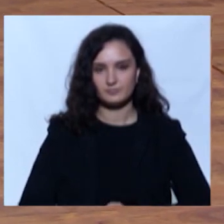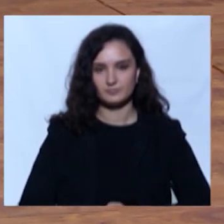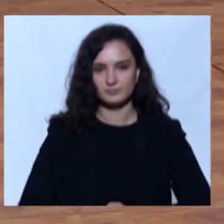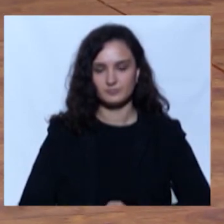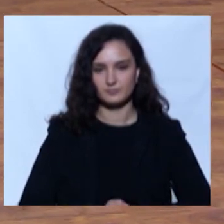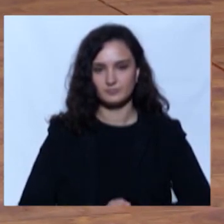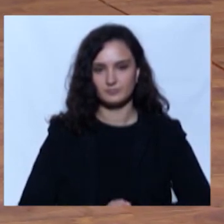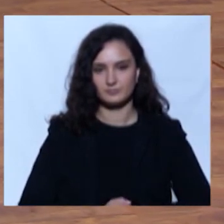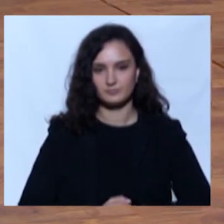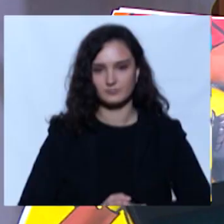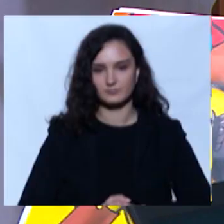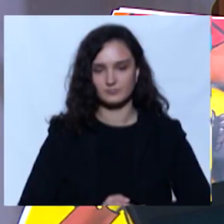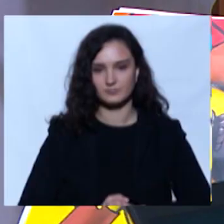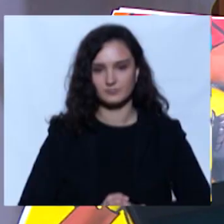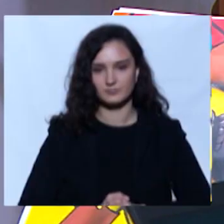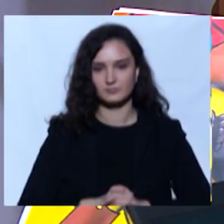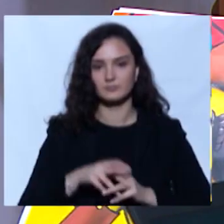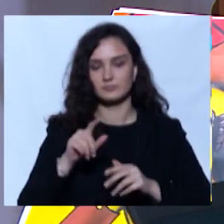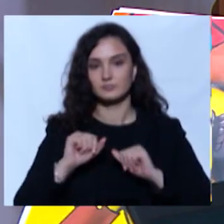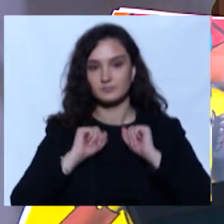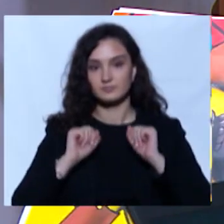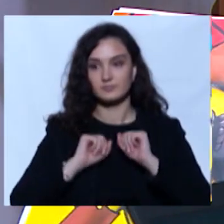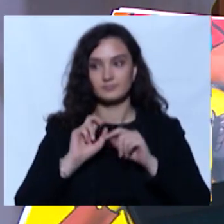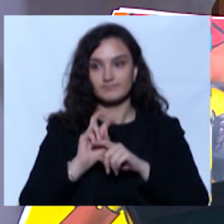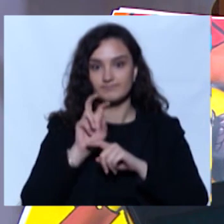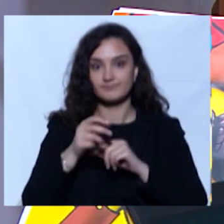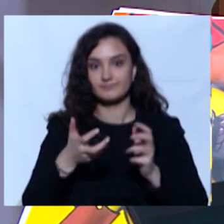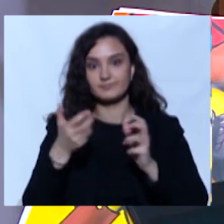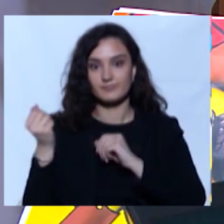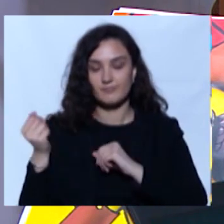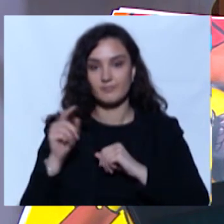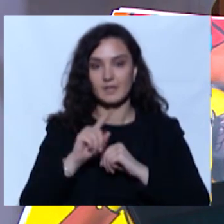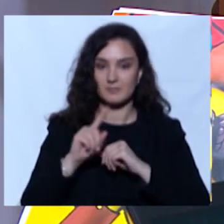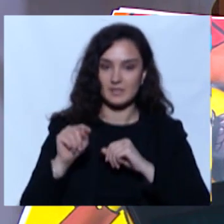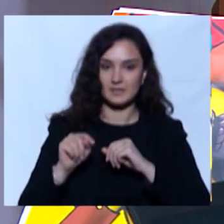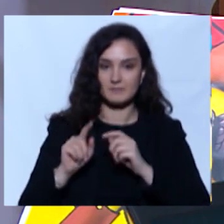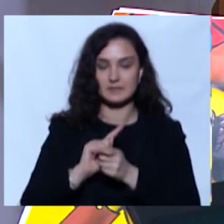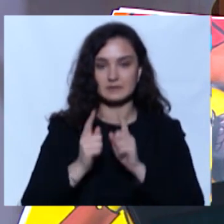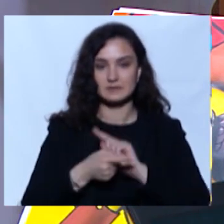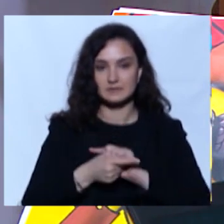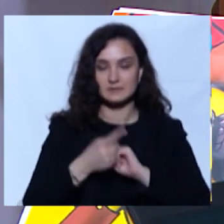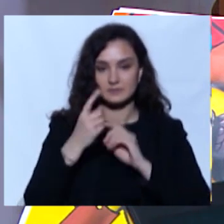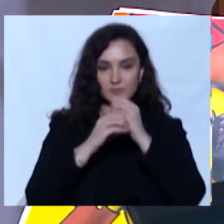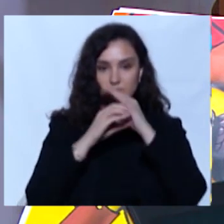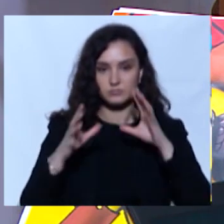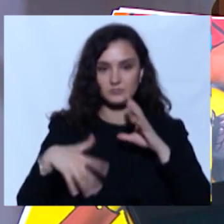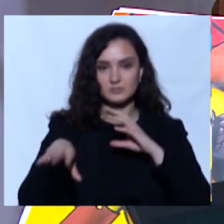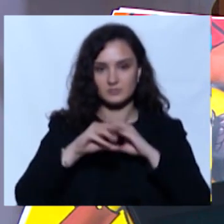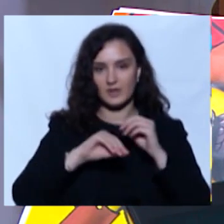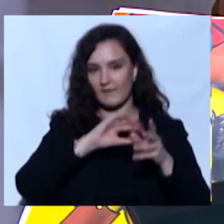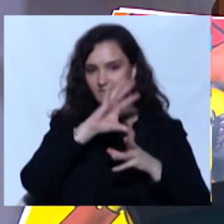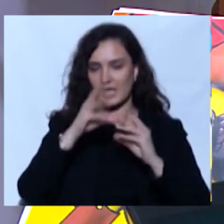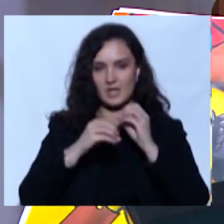He reached over and he tried to take it, but instead of one balloon, he took the